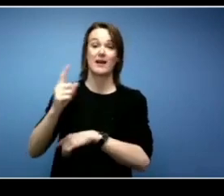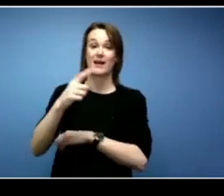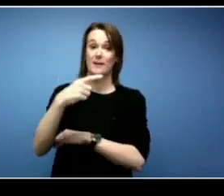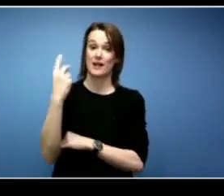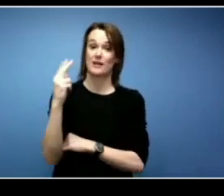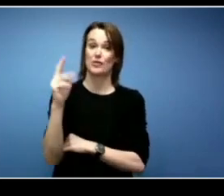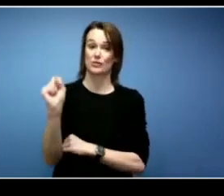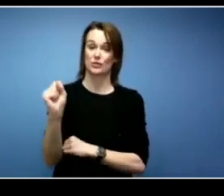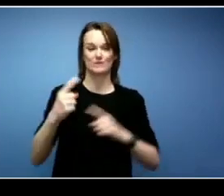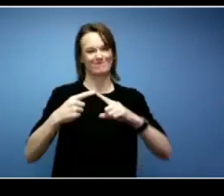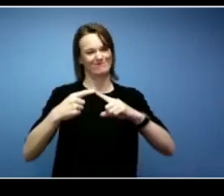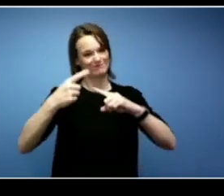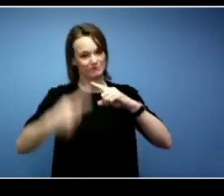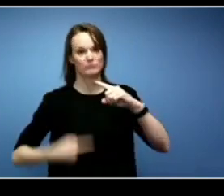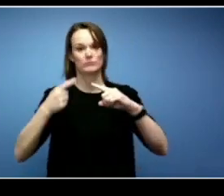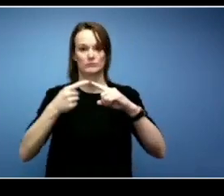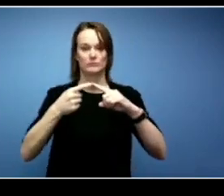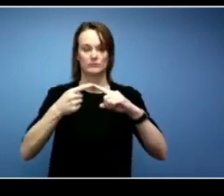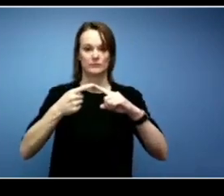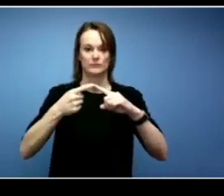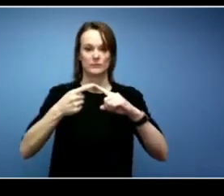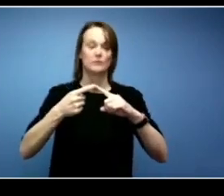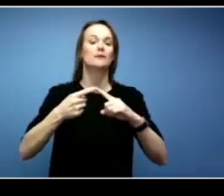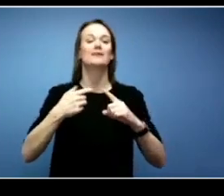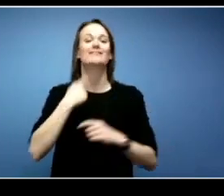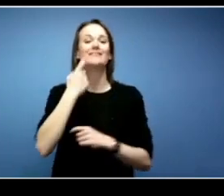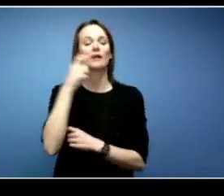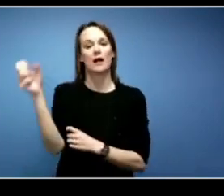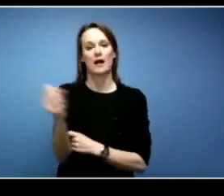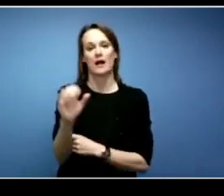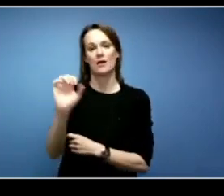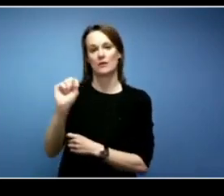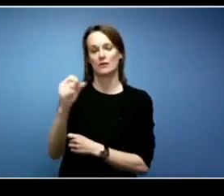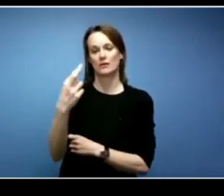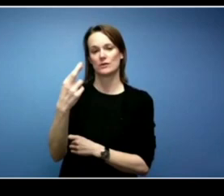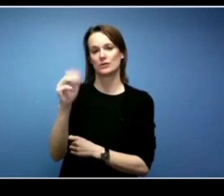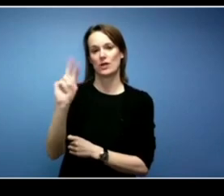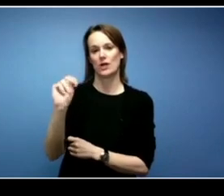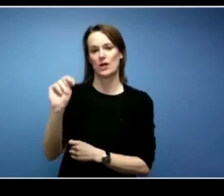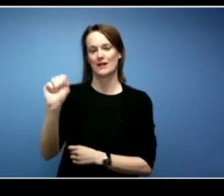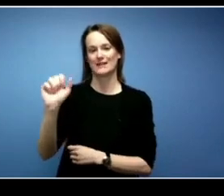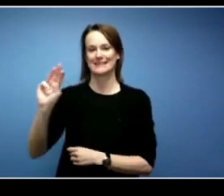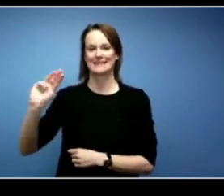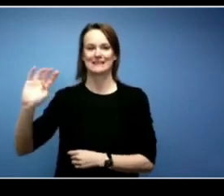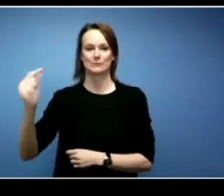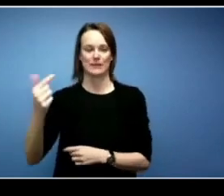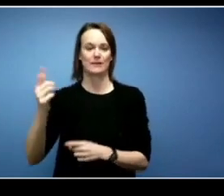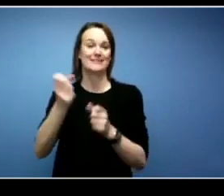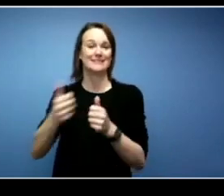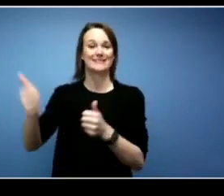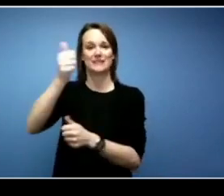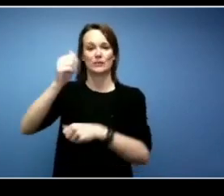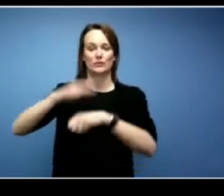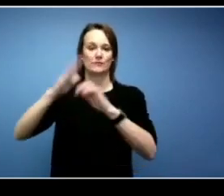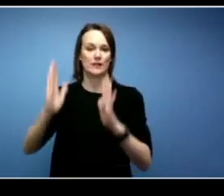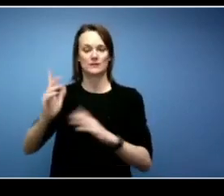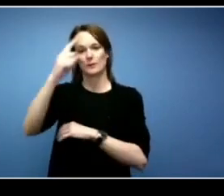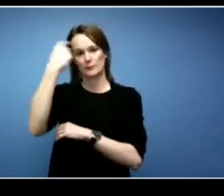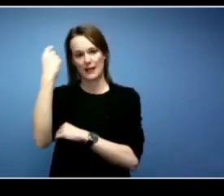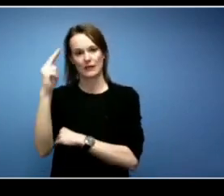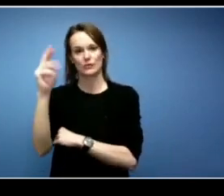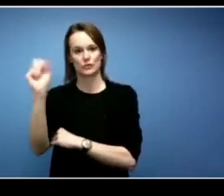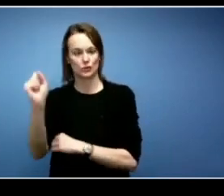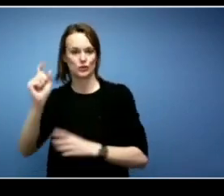round. And I'm very proud to say that we just hired Sean Smith, who is our inaugural Senior Advisor of Black Nova Scotian Initiatives